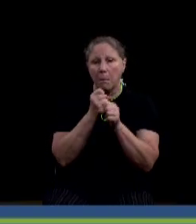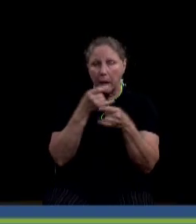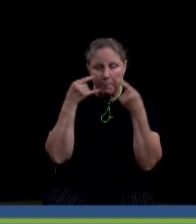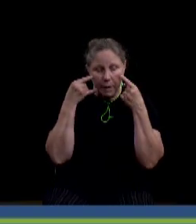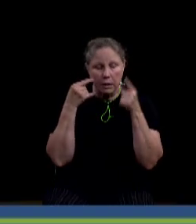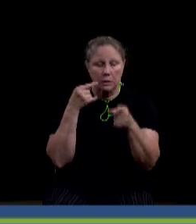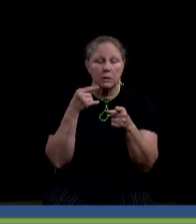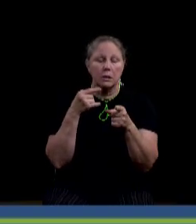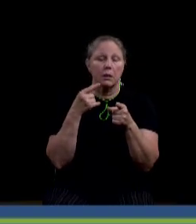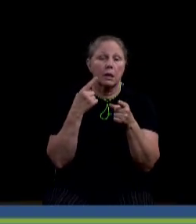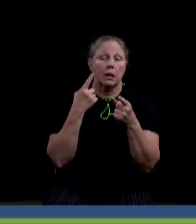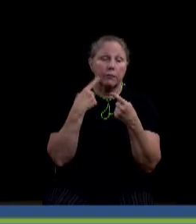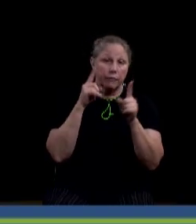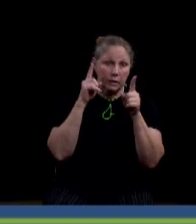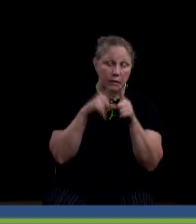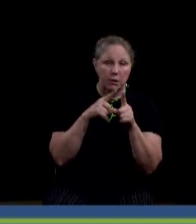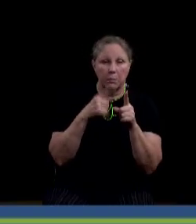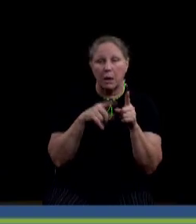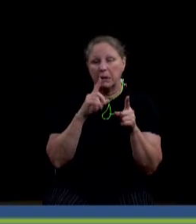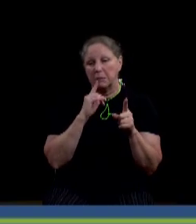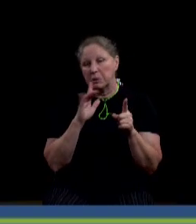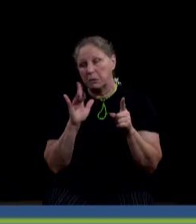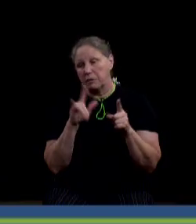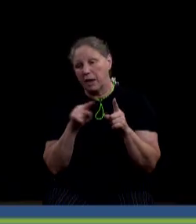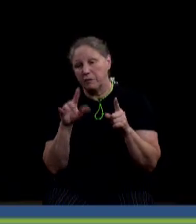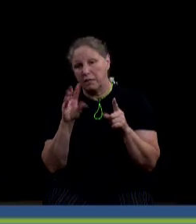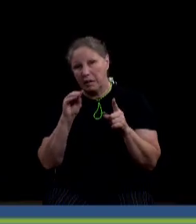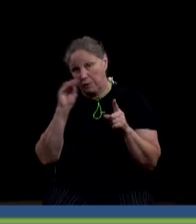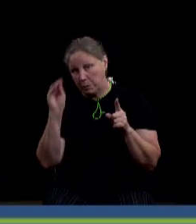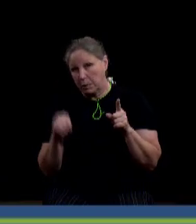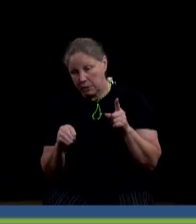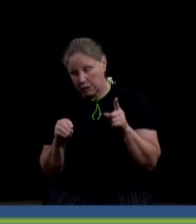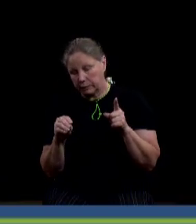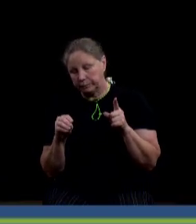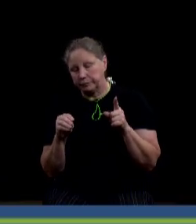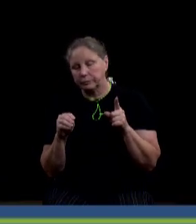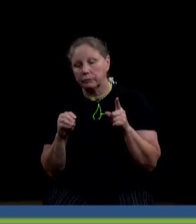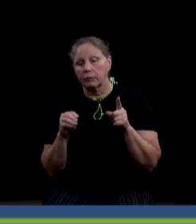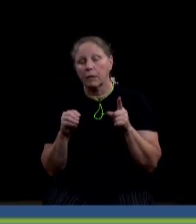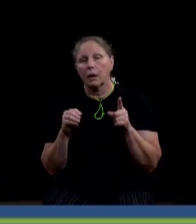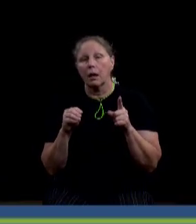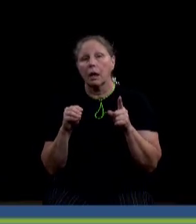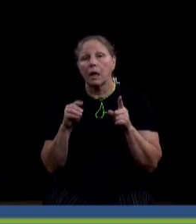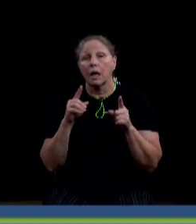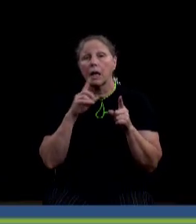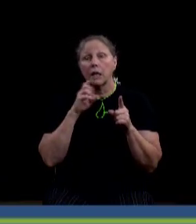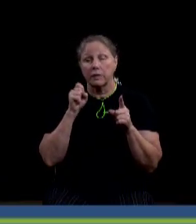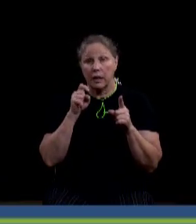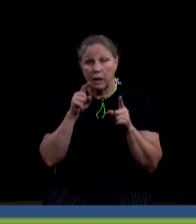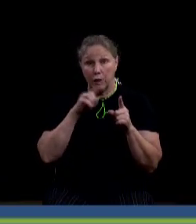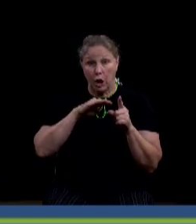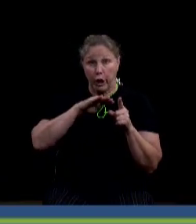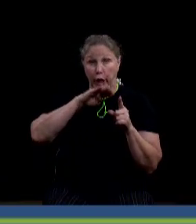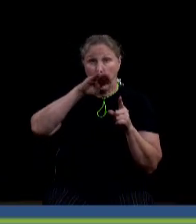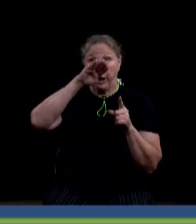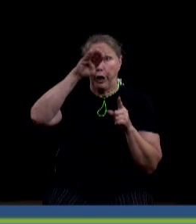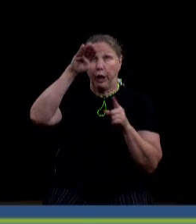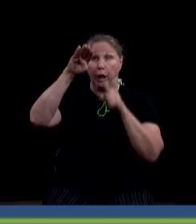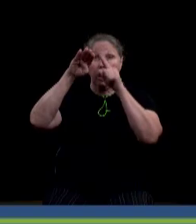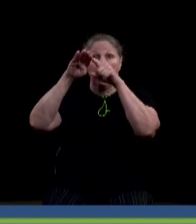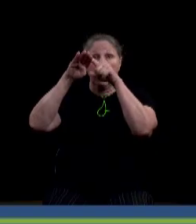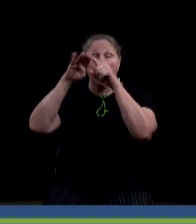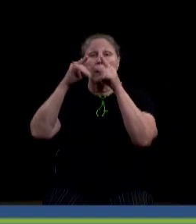to 50%. And the tall, steep point of the curve is where mask use